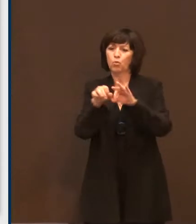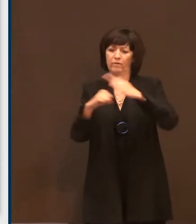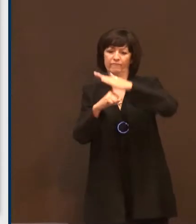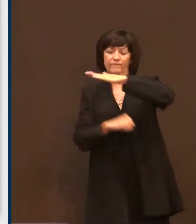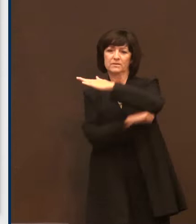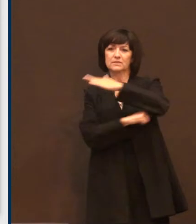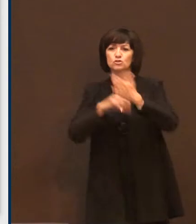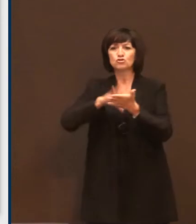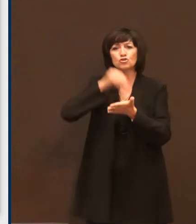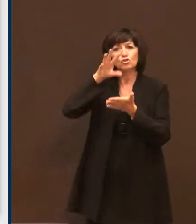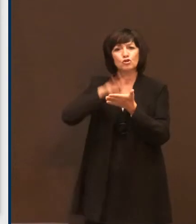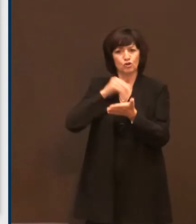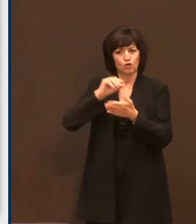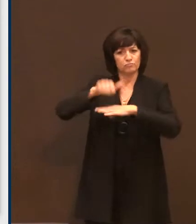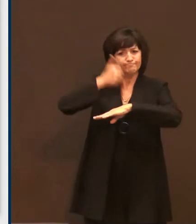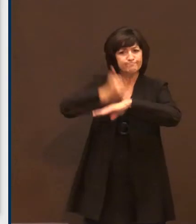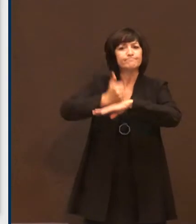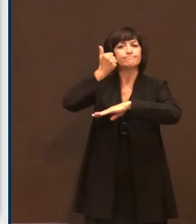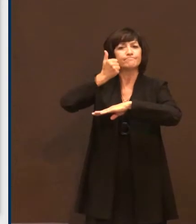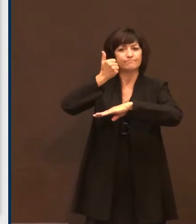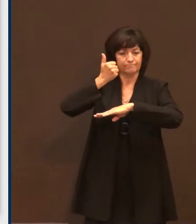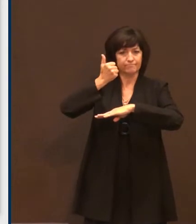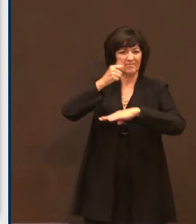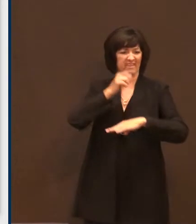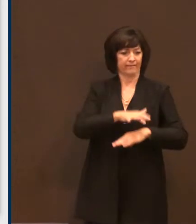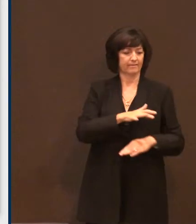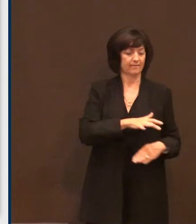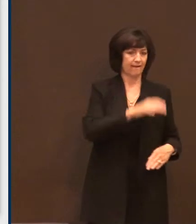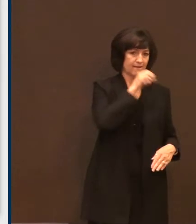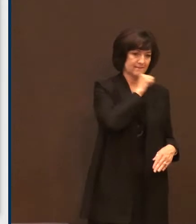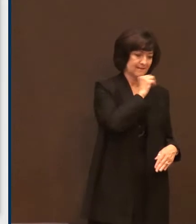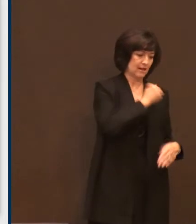think can be significantly negatively affected,